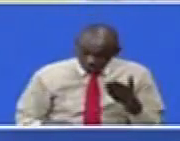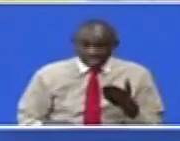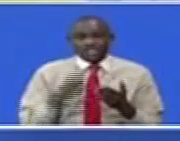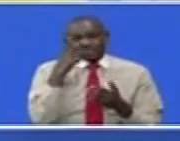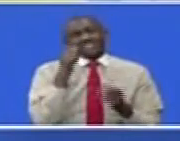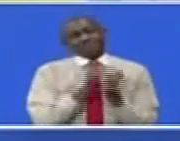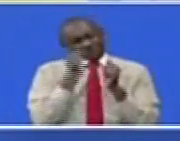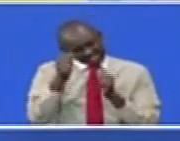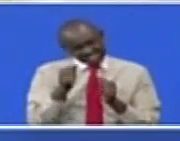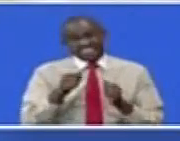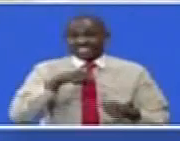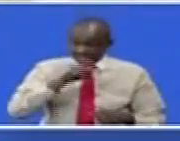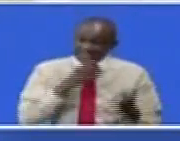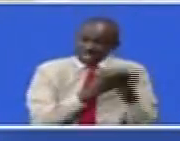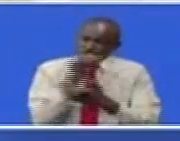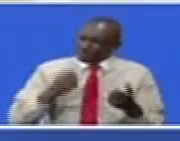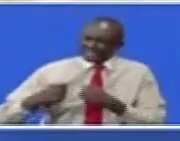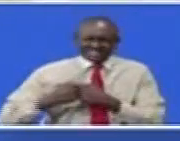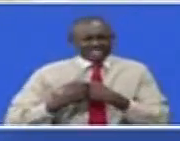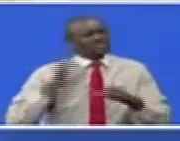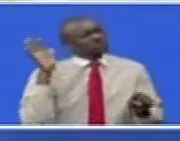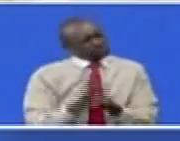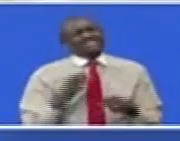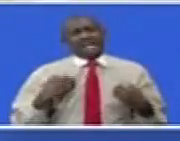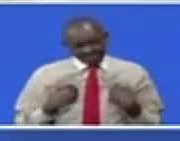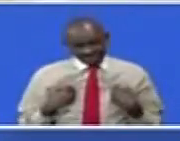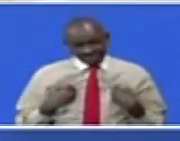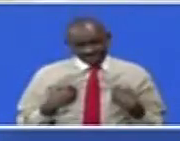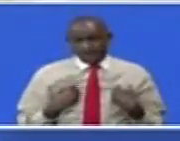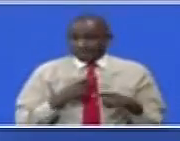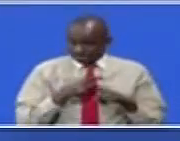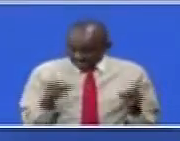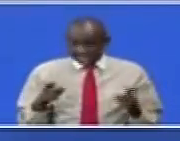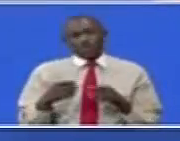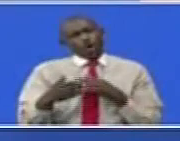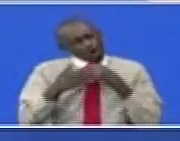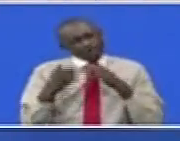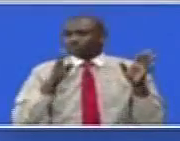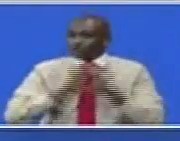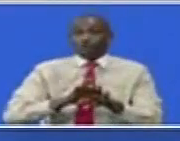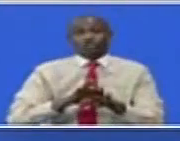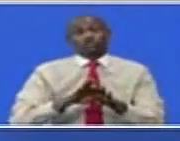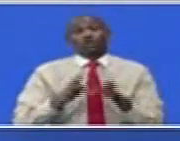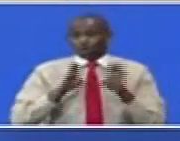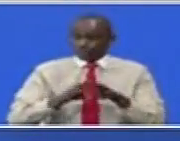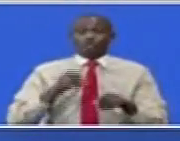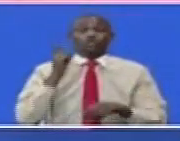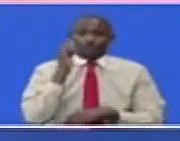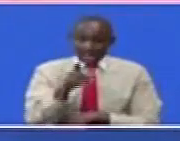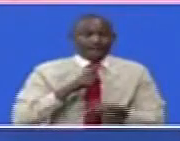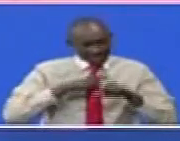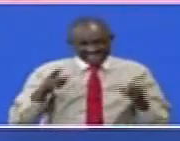2015 saw its fair share of economic difficulties that had him often almost close shop. But he chooses to